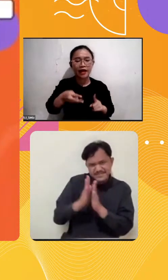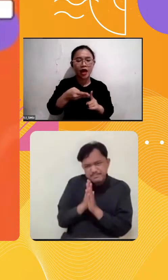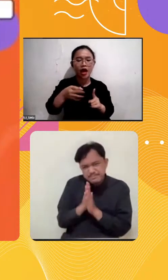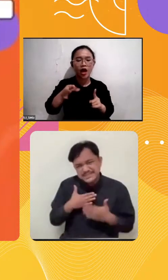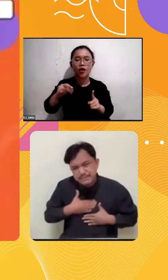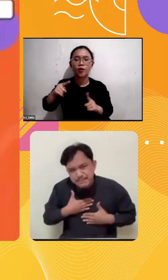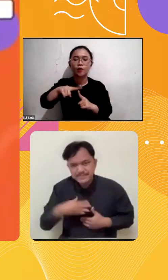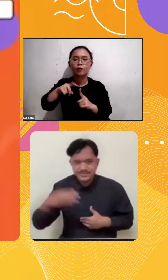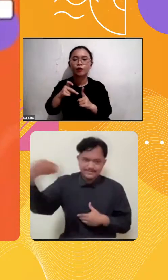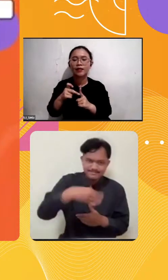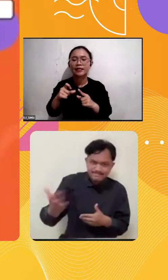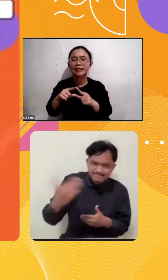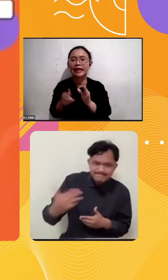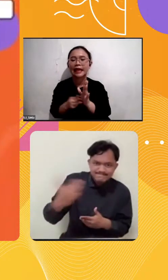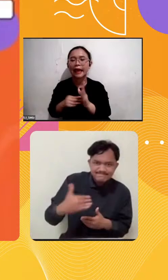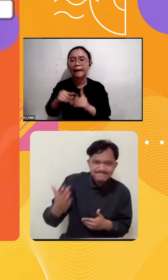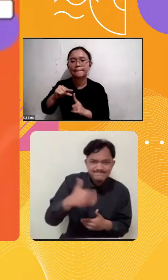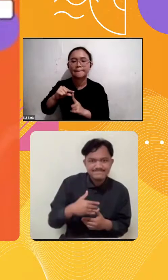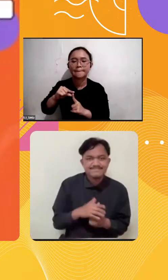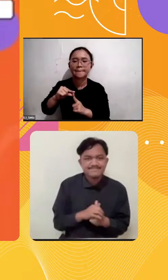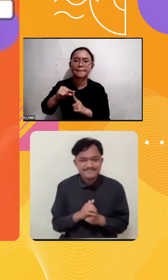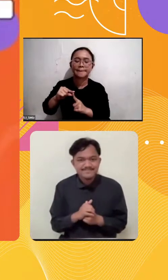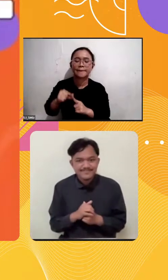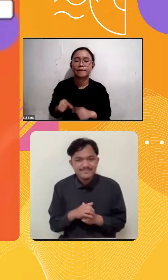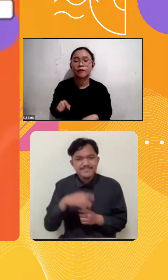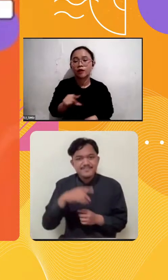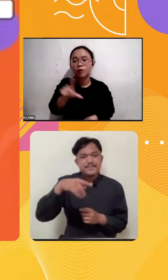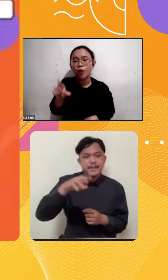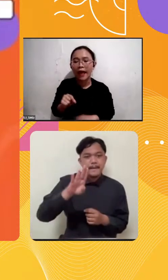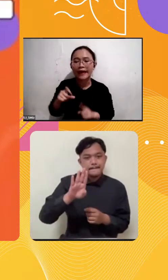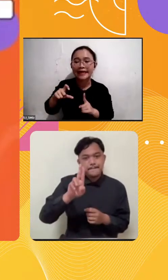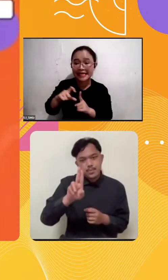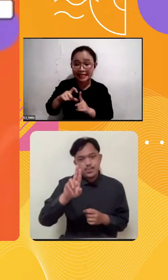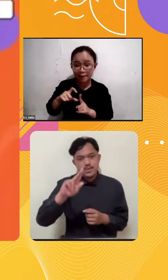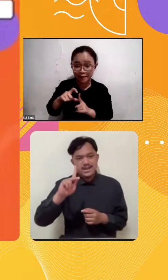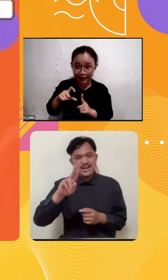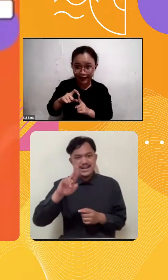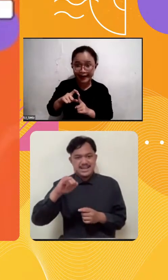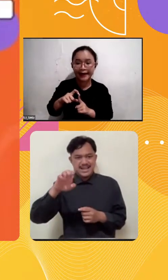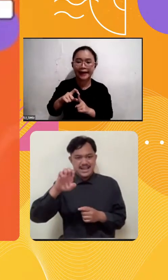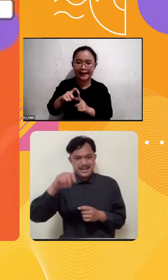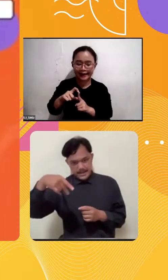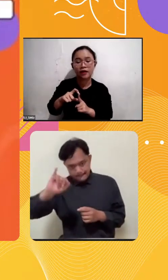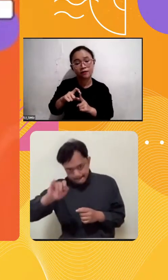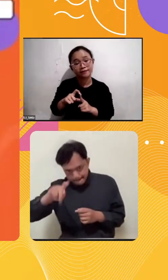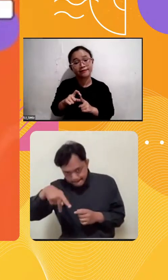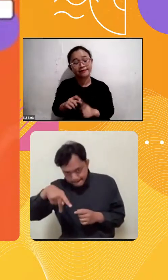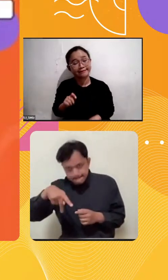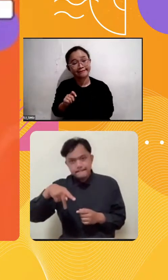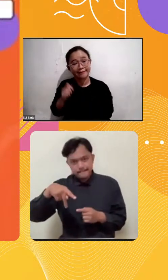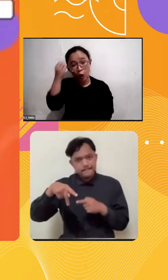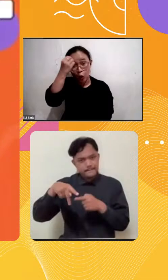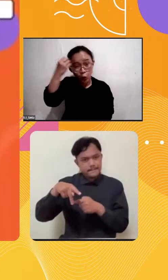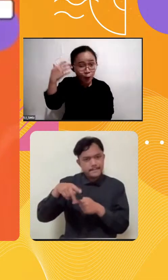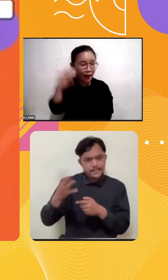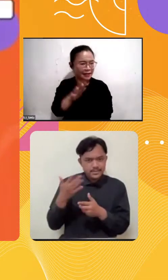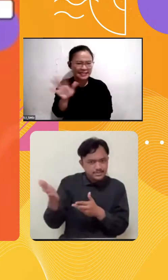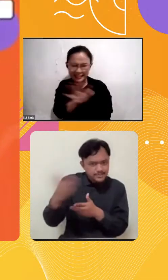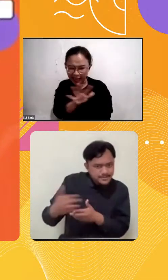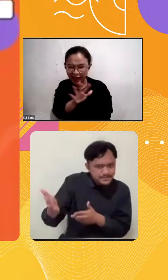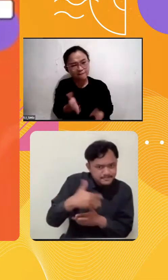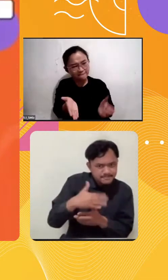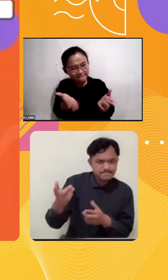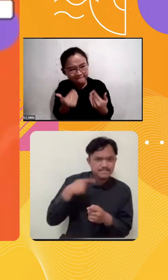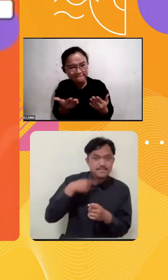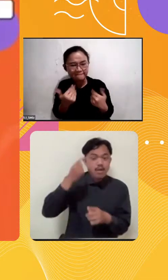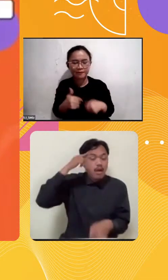Pacific DSE community in December. So don't miss it. And thank you for all your